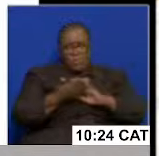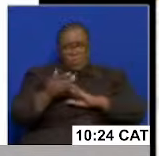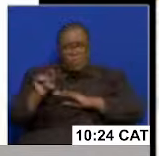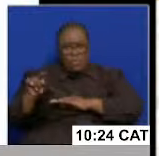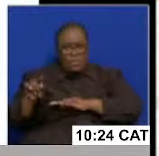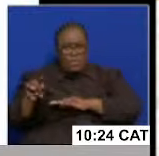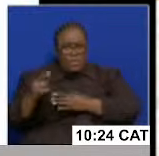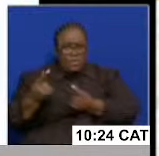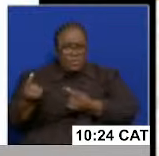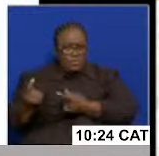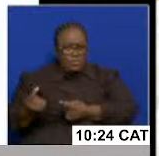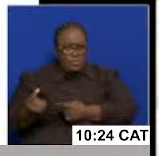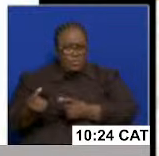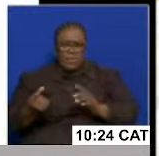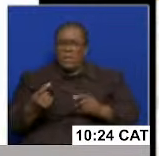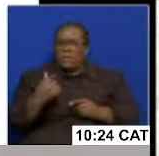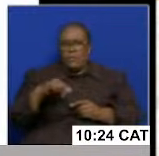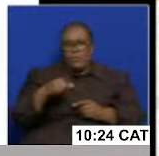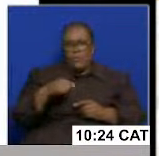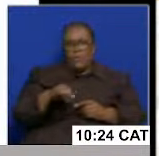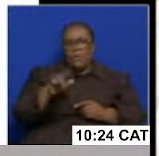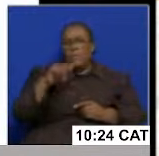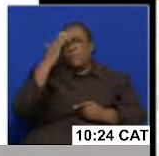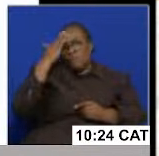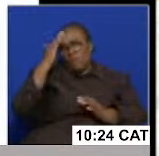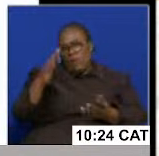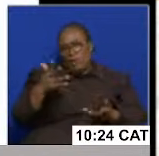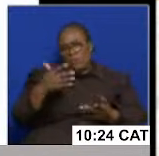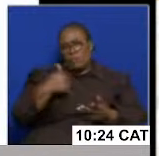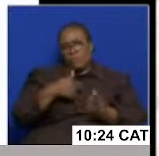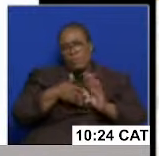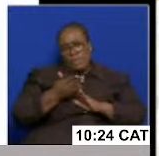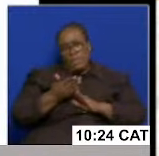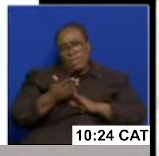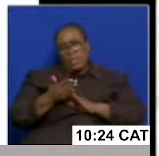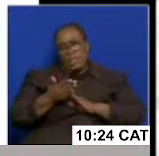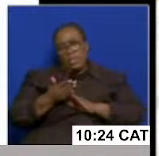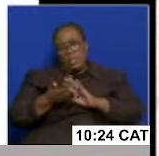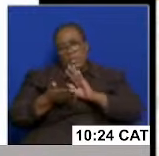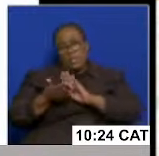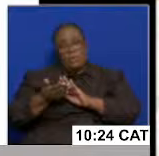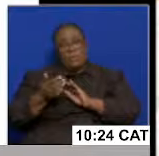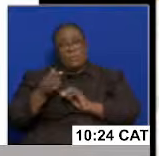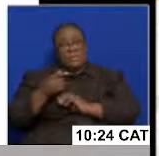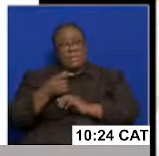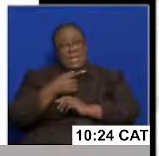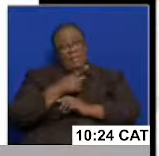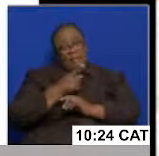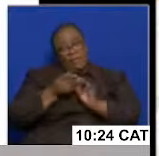So how did you become aware that they had stopped at the Rosebank SAPS?